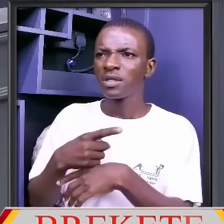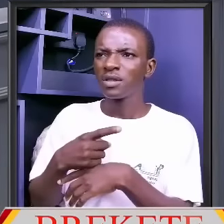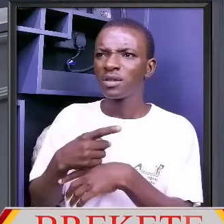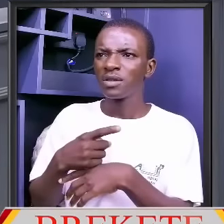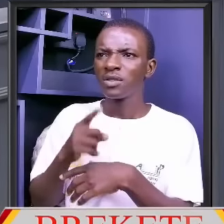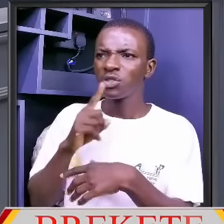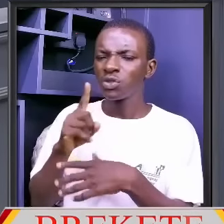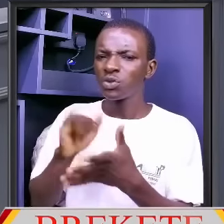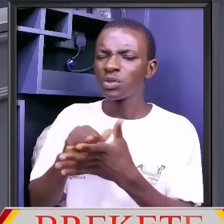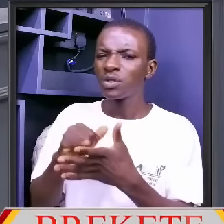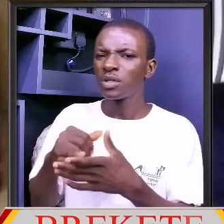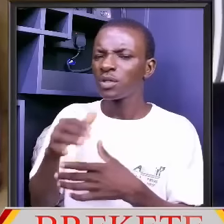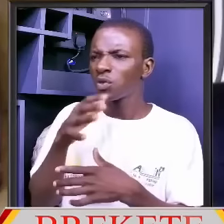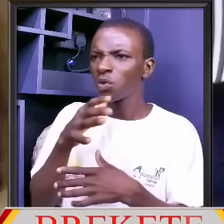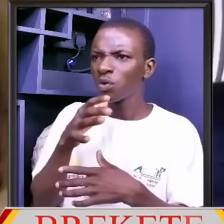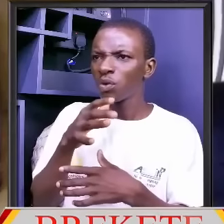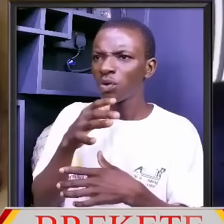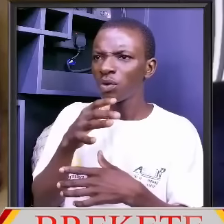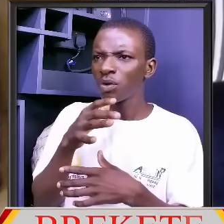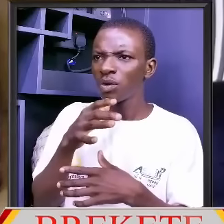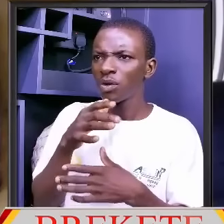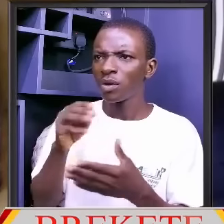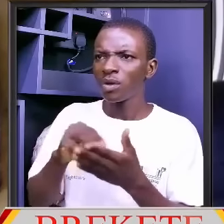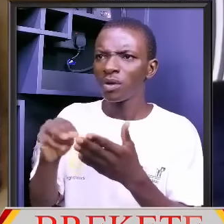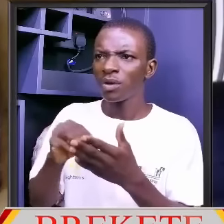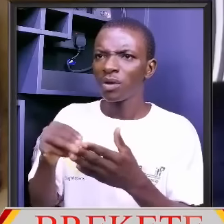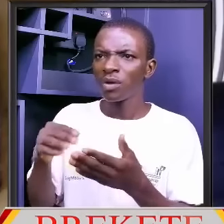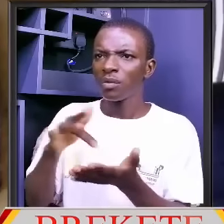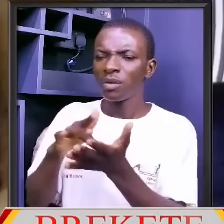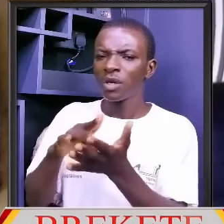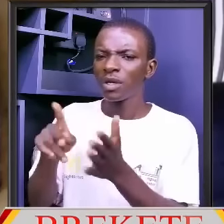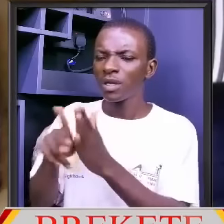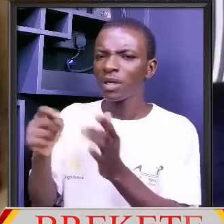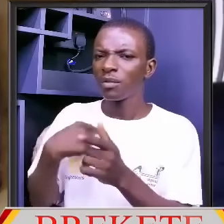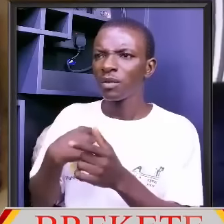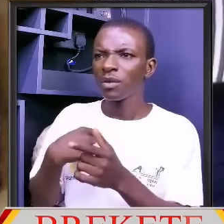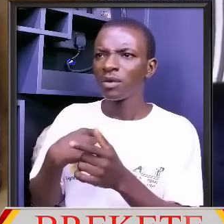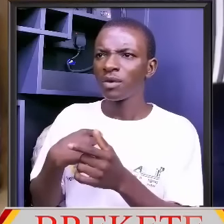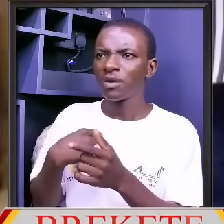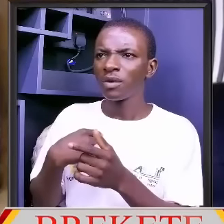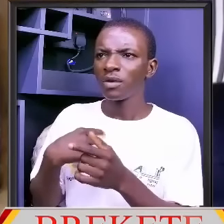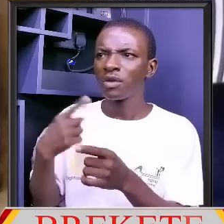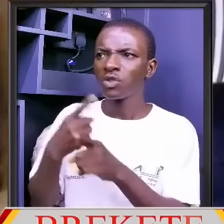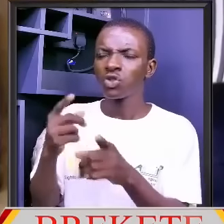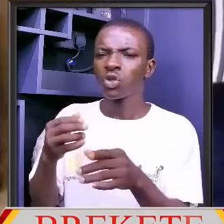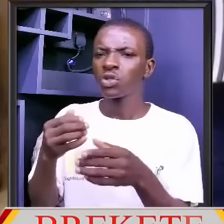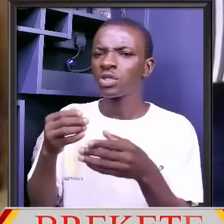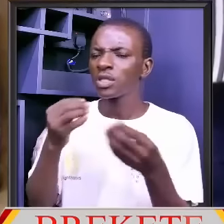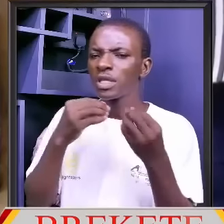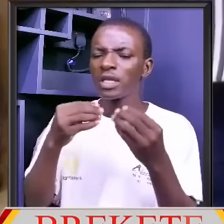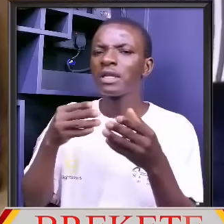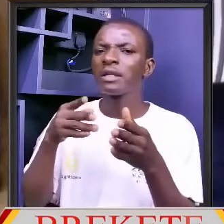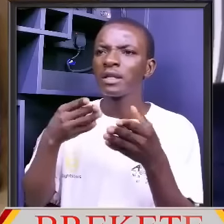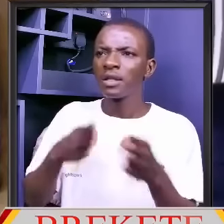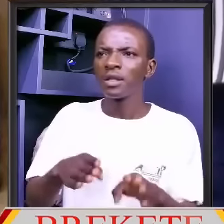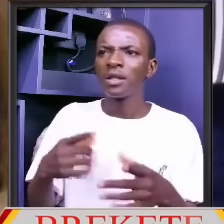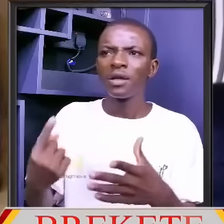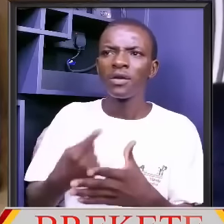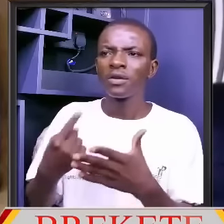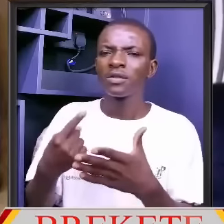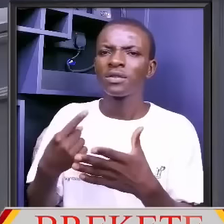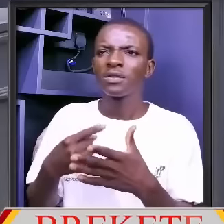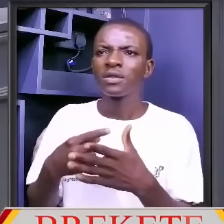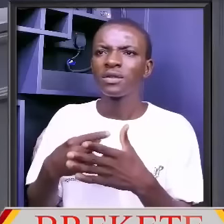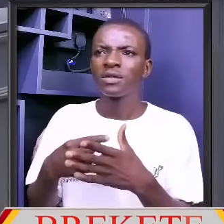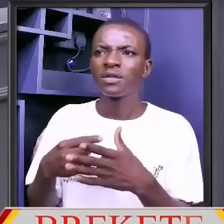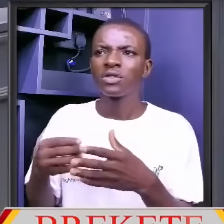say, you sure say this woman, my auntie never give her a mercy, make it put, make it kill me. Now I say, make I just eat, make I die. Die self. Waiting